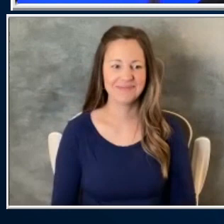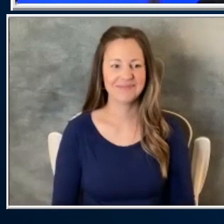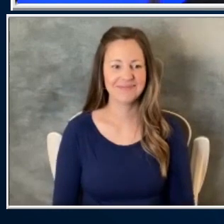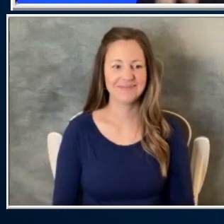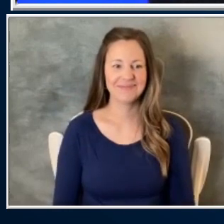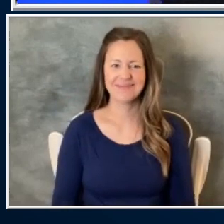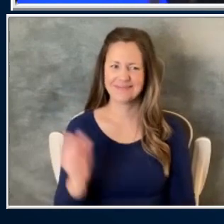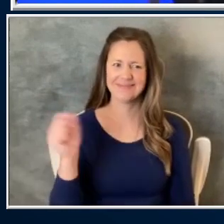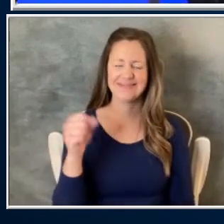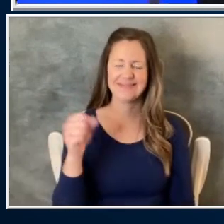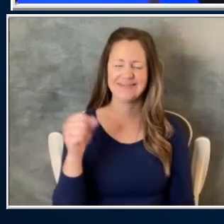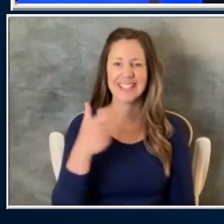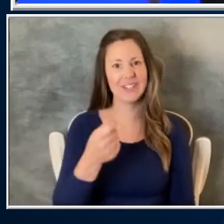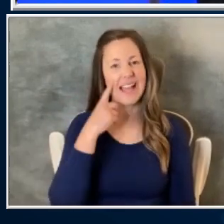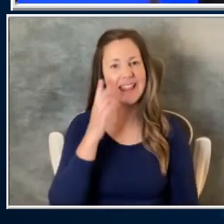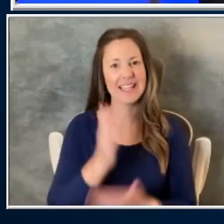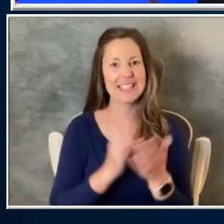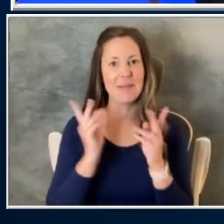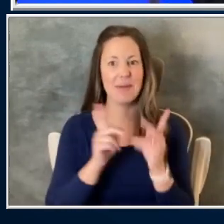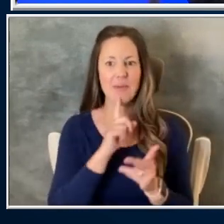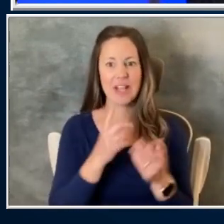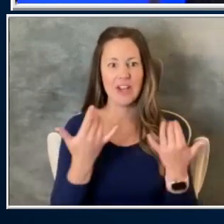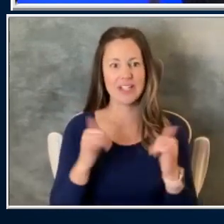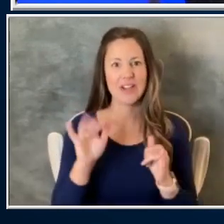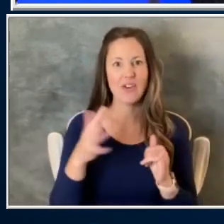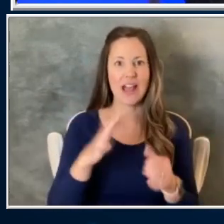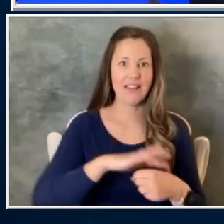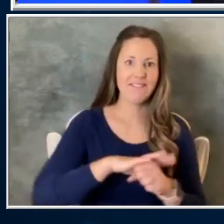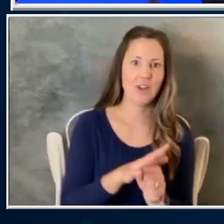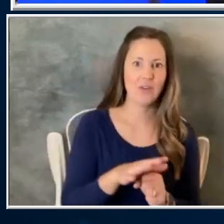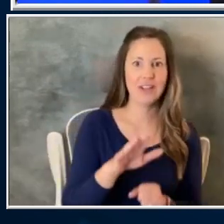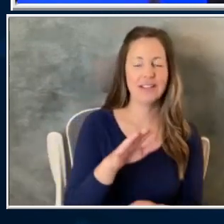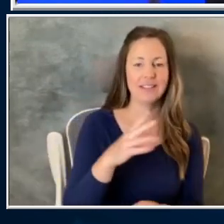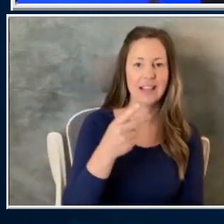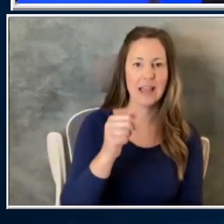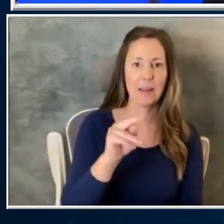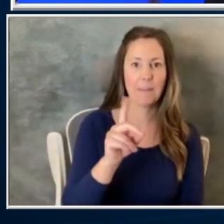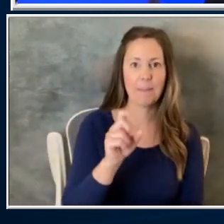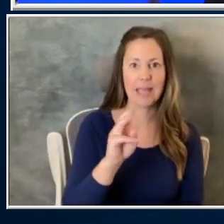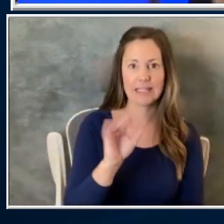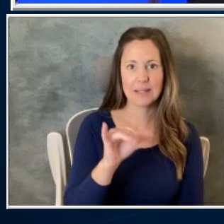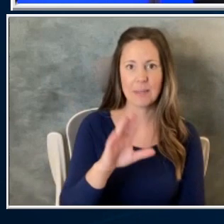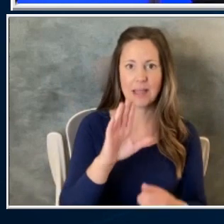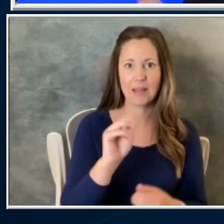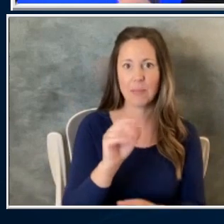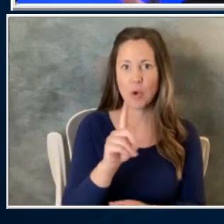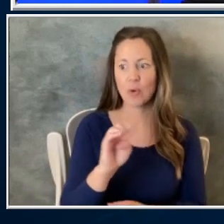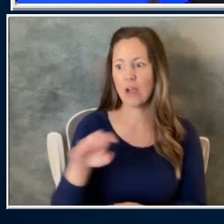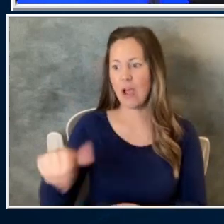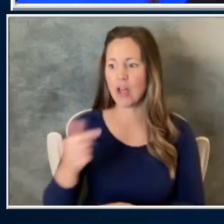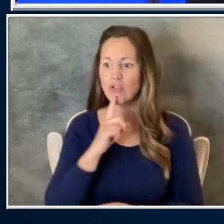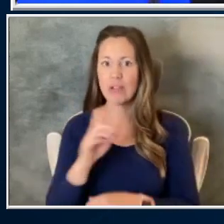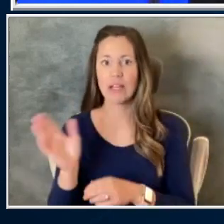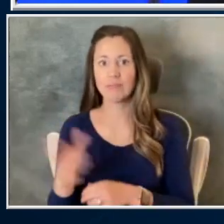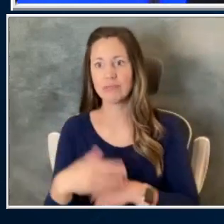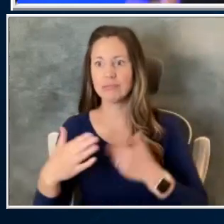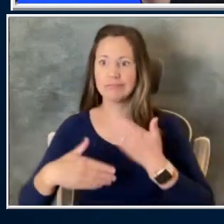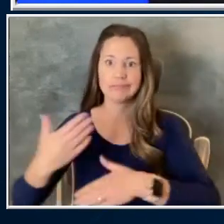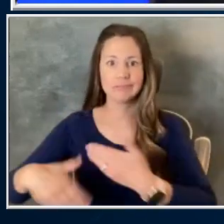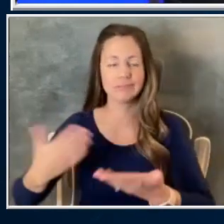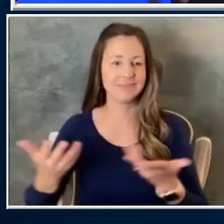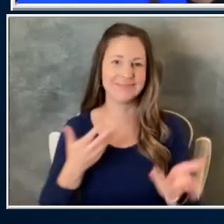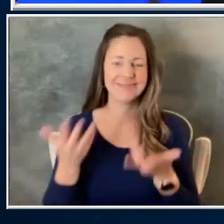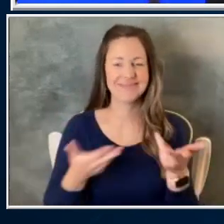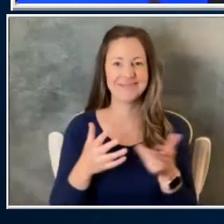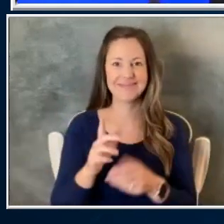because I think some people are still kind of in pandemic mode and others have moved on. So you're trying to figure out, kind of play that dance on, who's